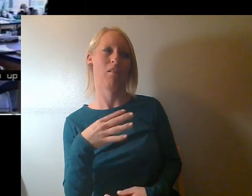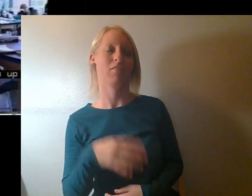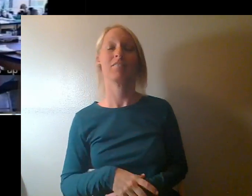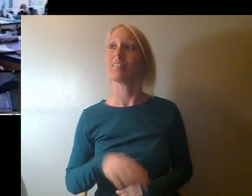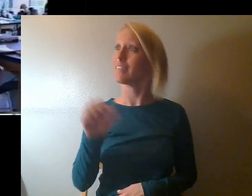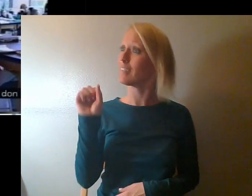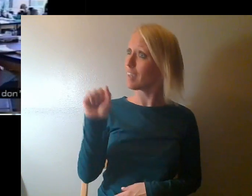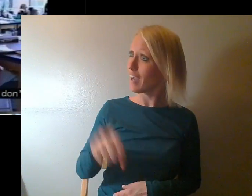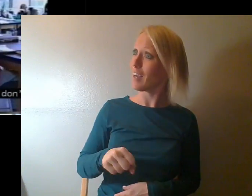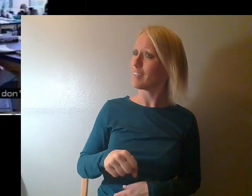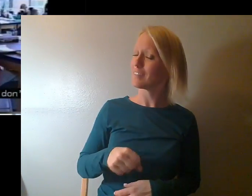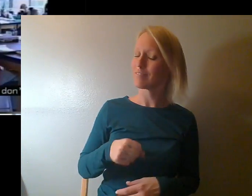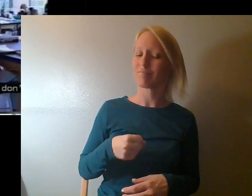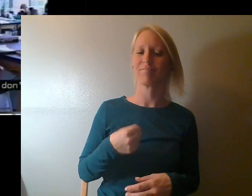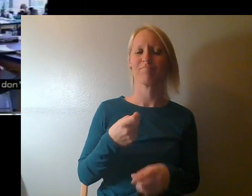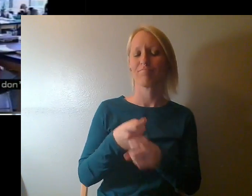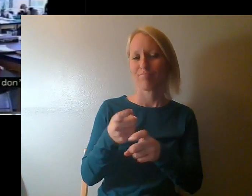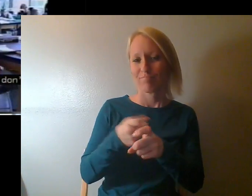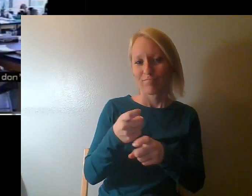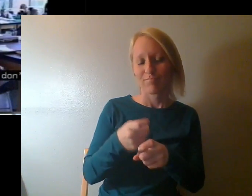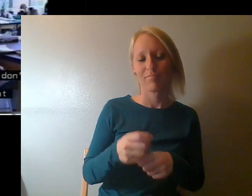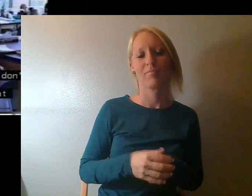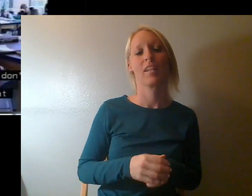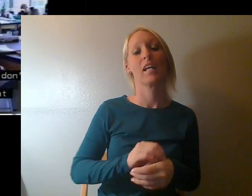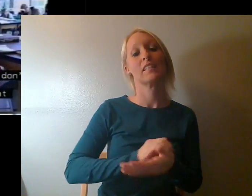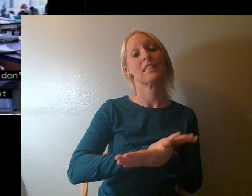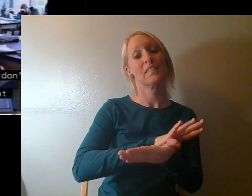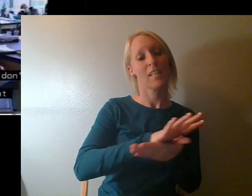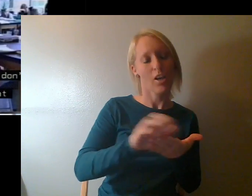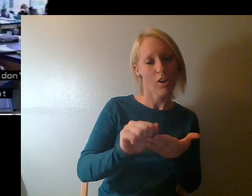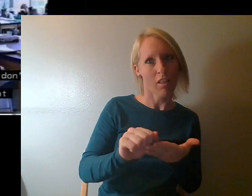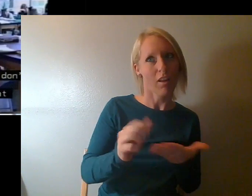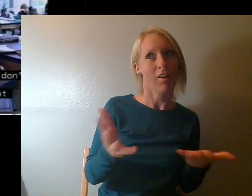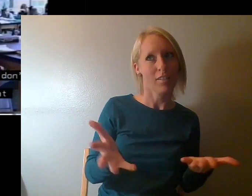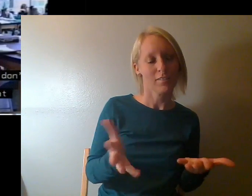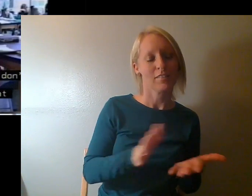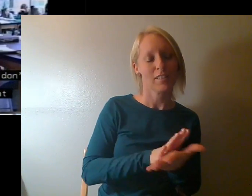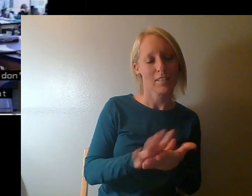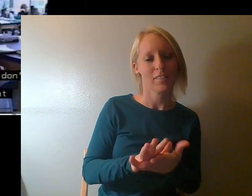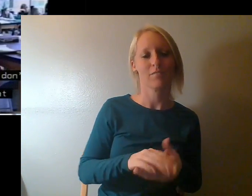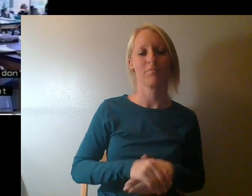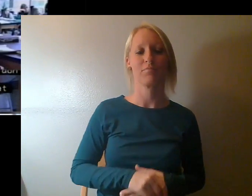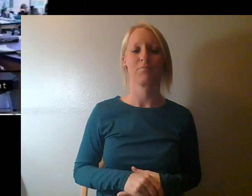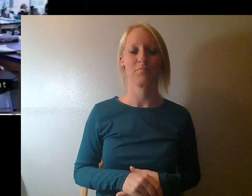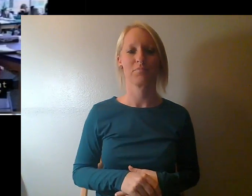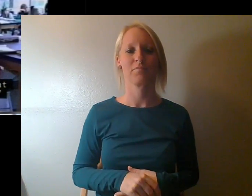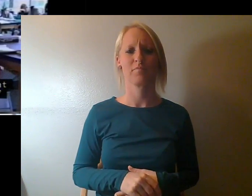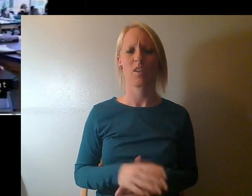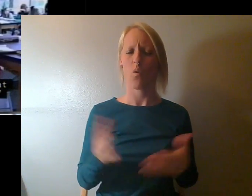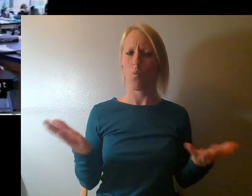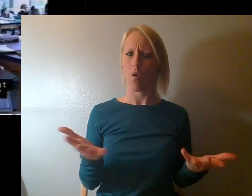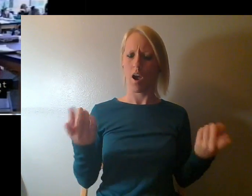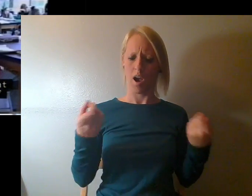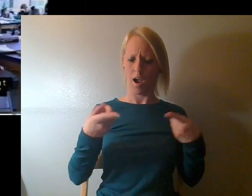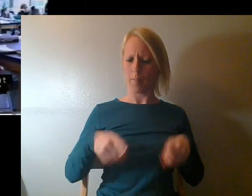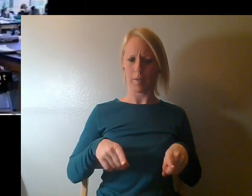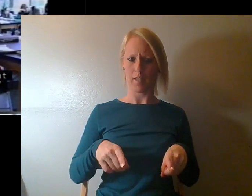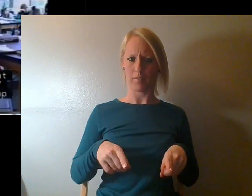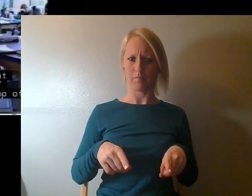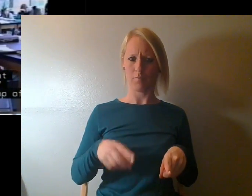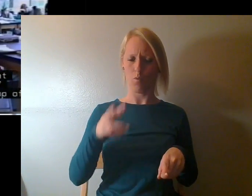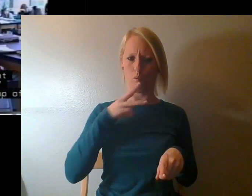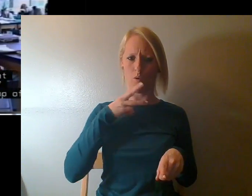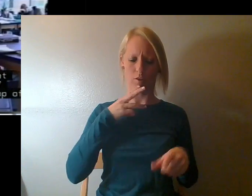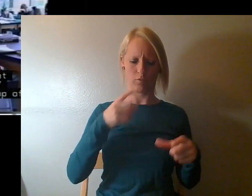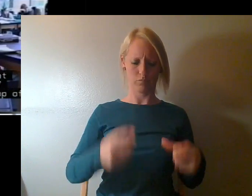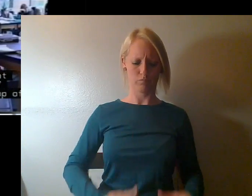it's been sterilized and stuff, so we don't have to worry about it. But what would happen? What would happen to this jar of water